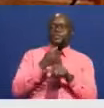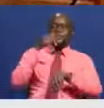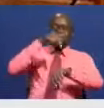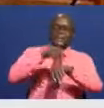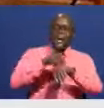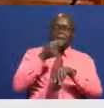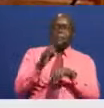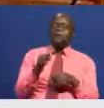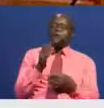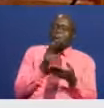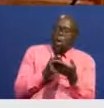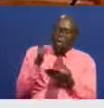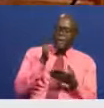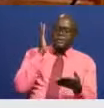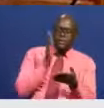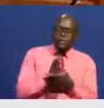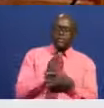of sincere